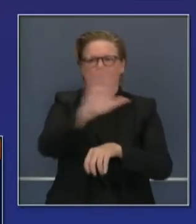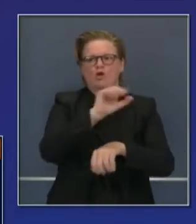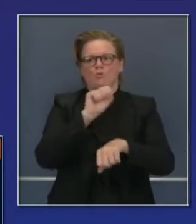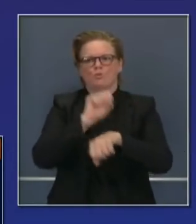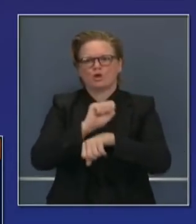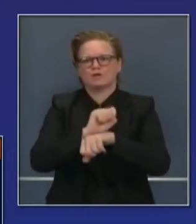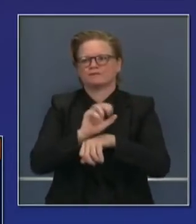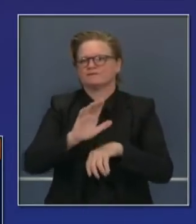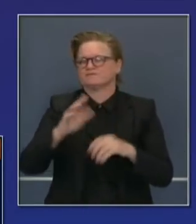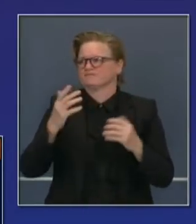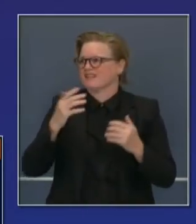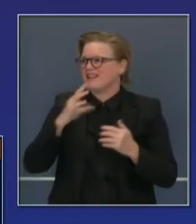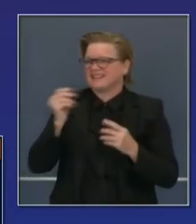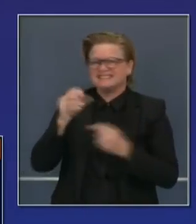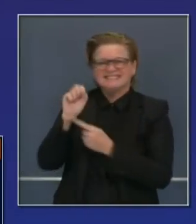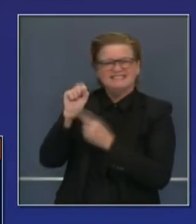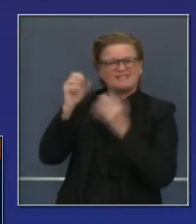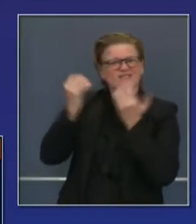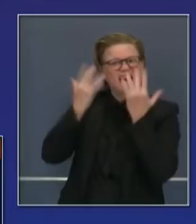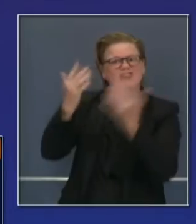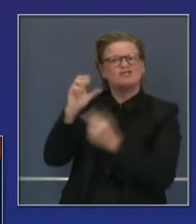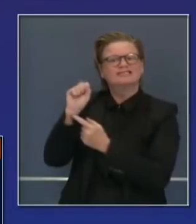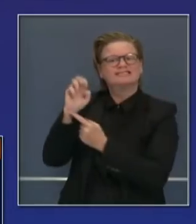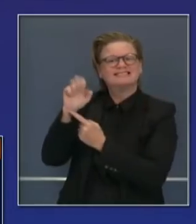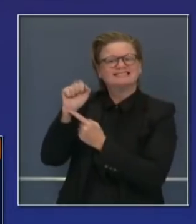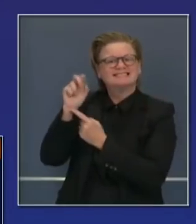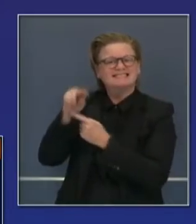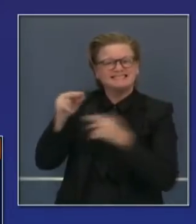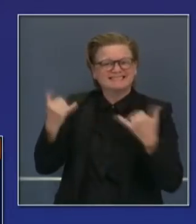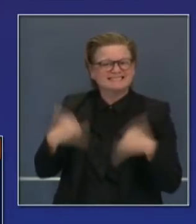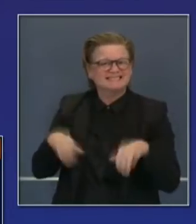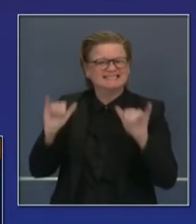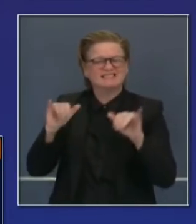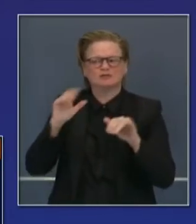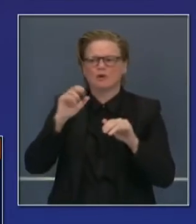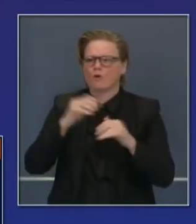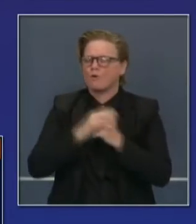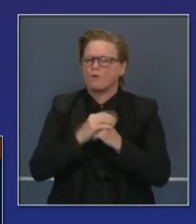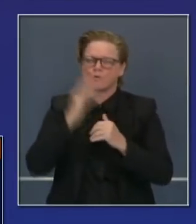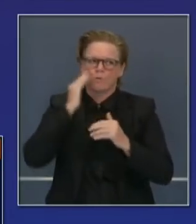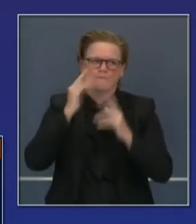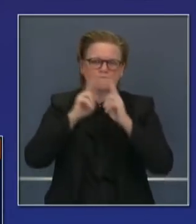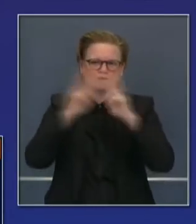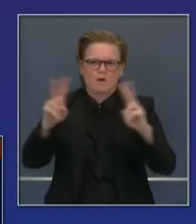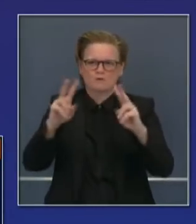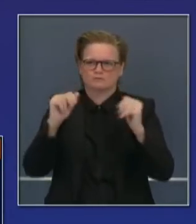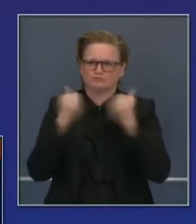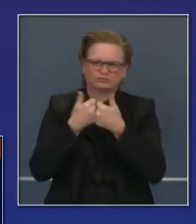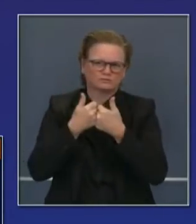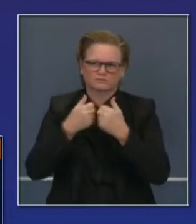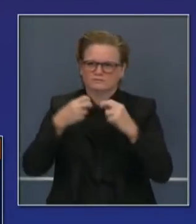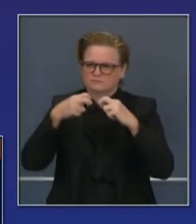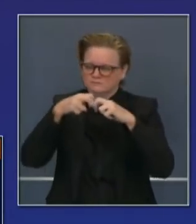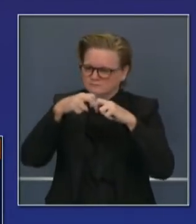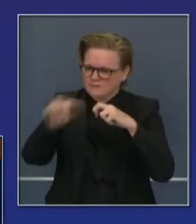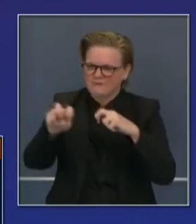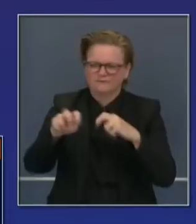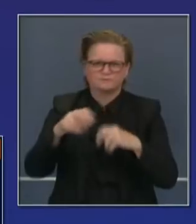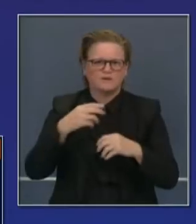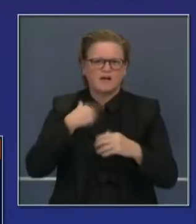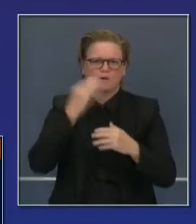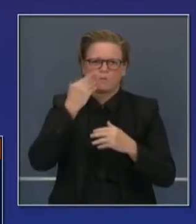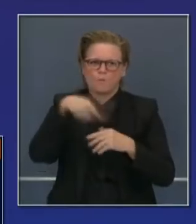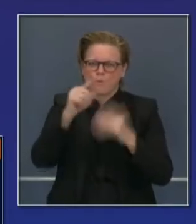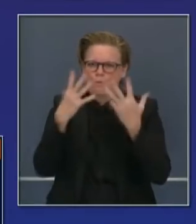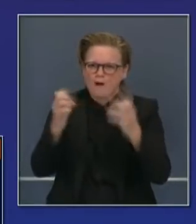of you during the holiday season. I know how difficult it is for you and your families as well. Forgive me a point of personal